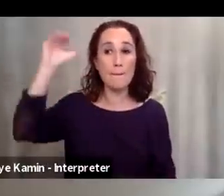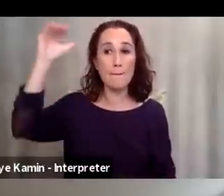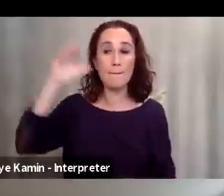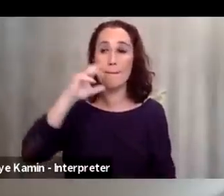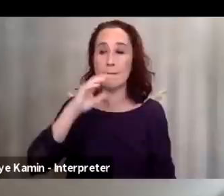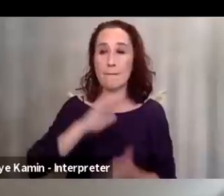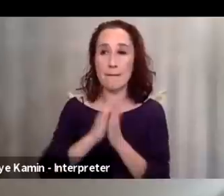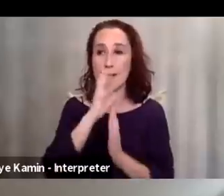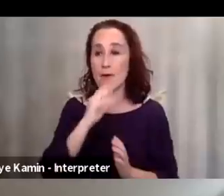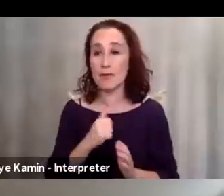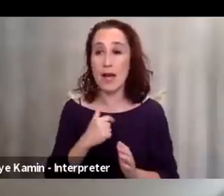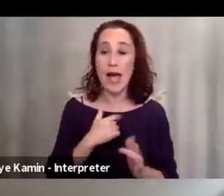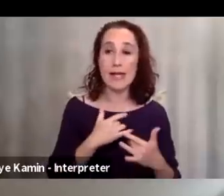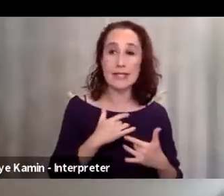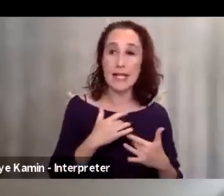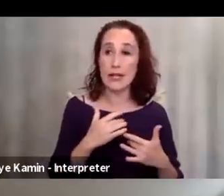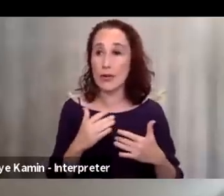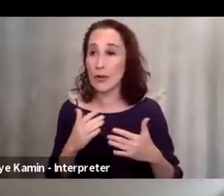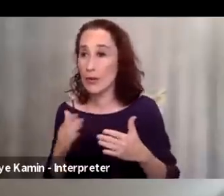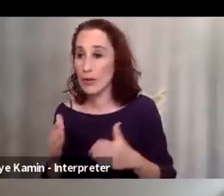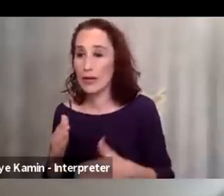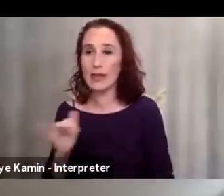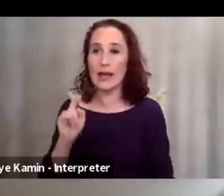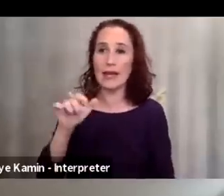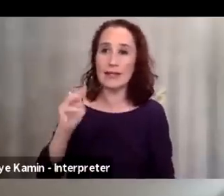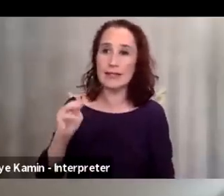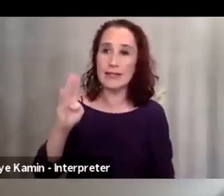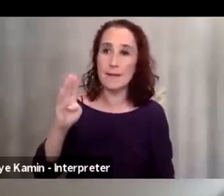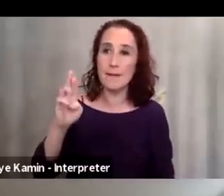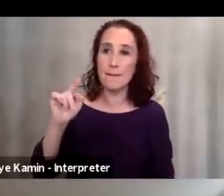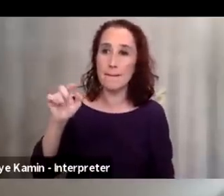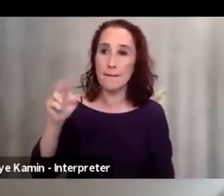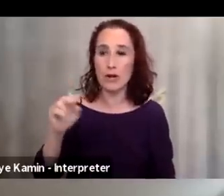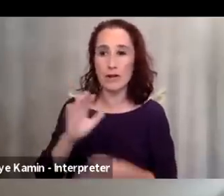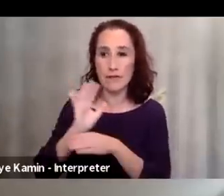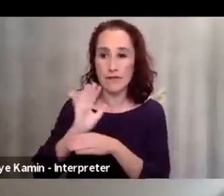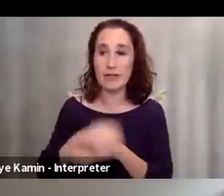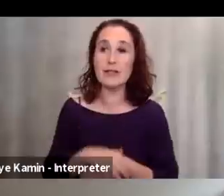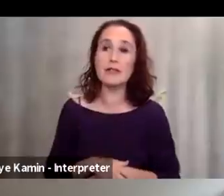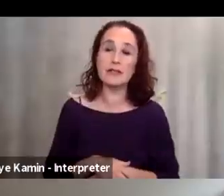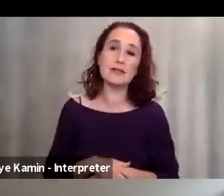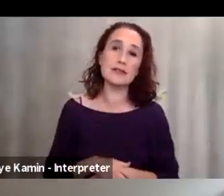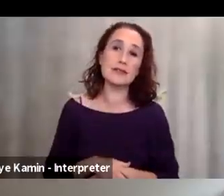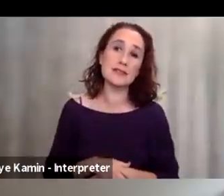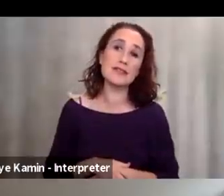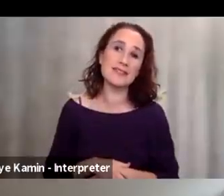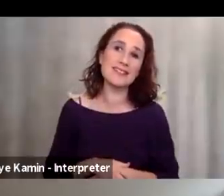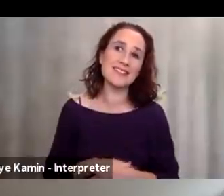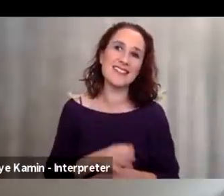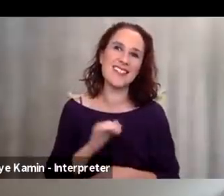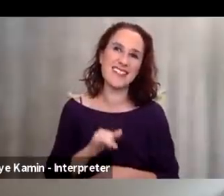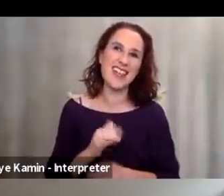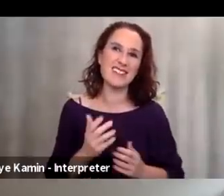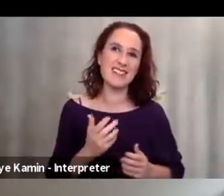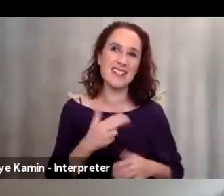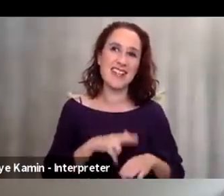the things that I gravitated towards, like Tim Burton films, you know, just, like, seemed to be a natural progression